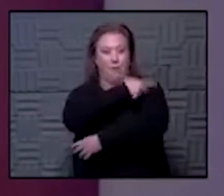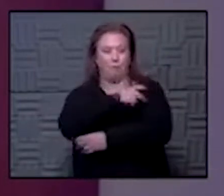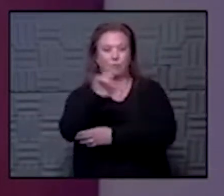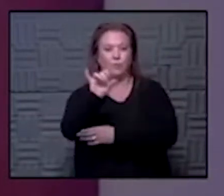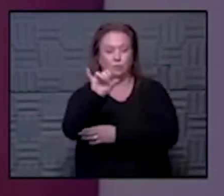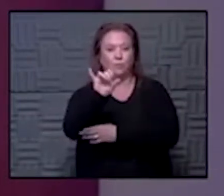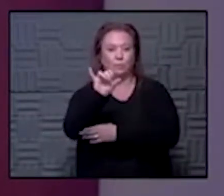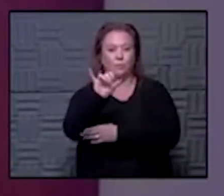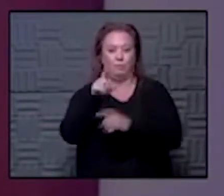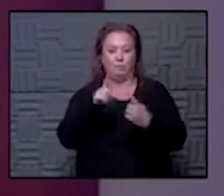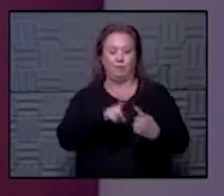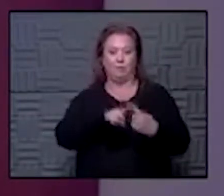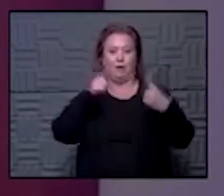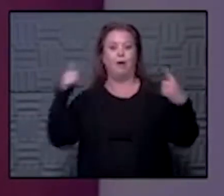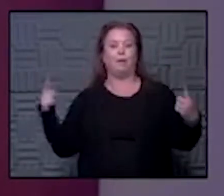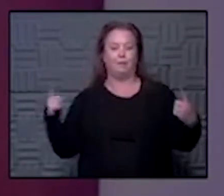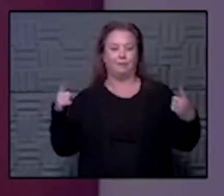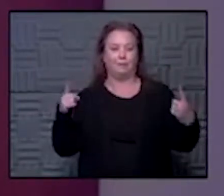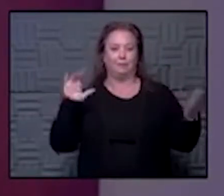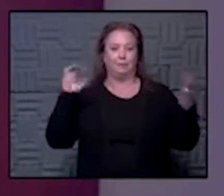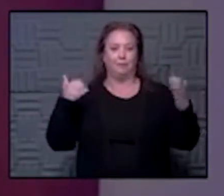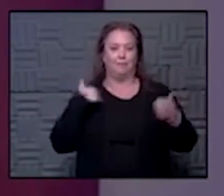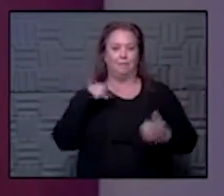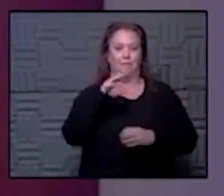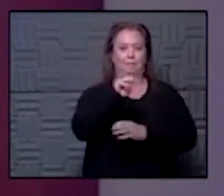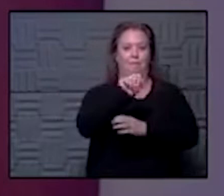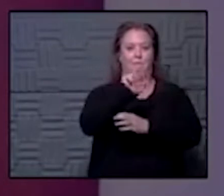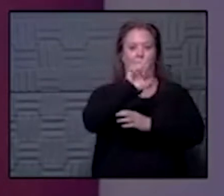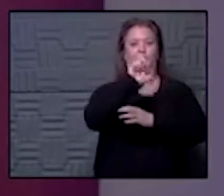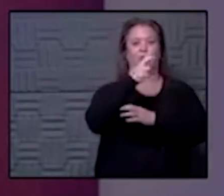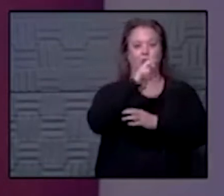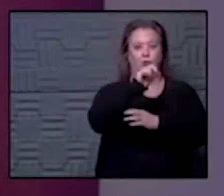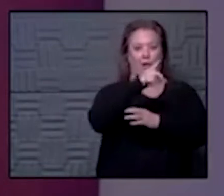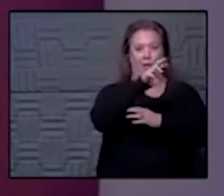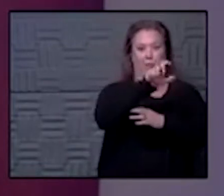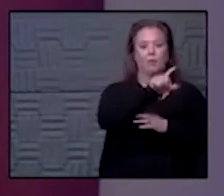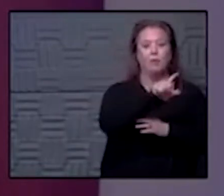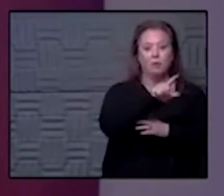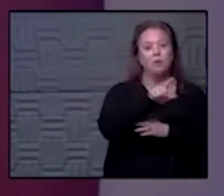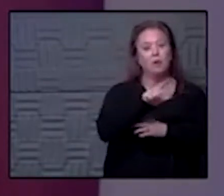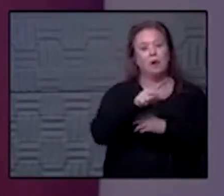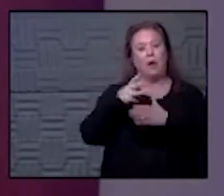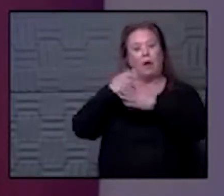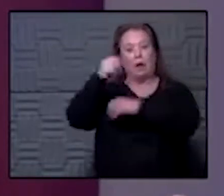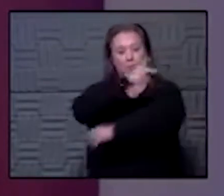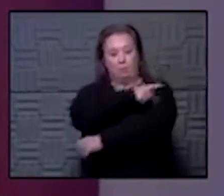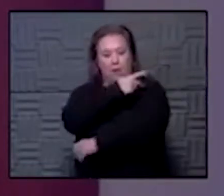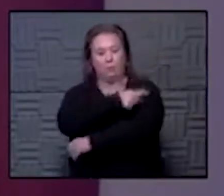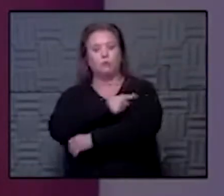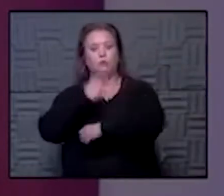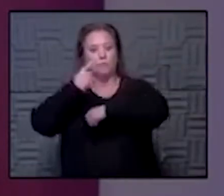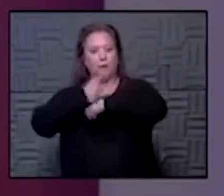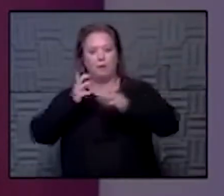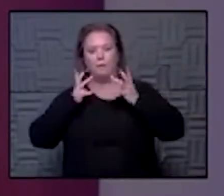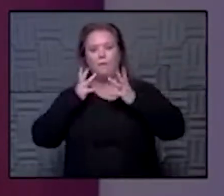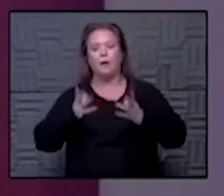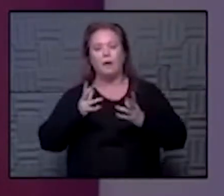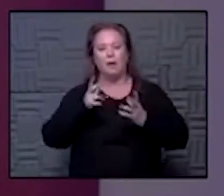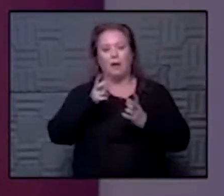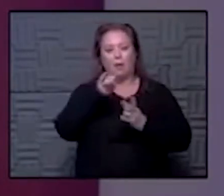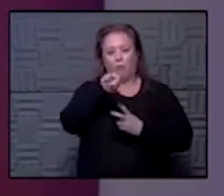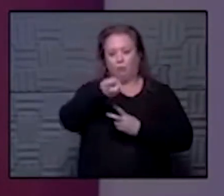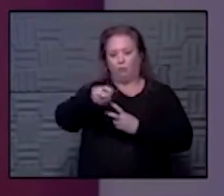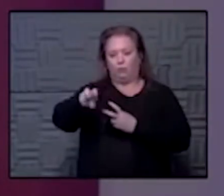opposite logic than before. So when we're doing outpatient or one-day stays, we'll continue to do those, and we're shifting those around between